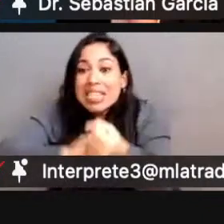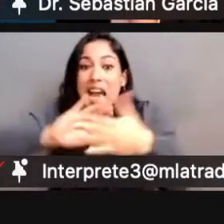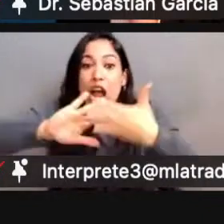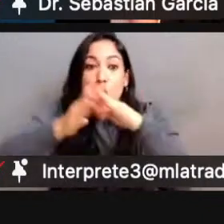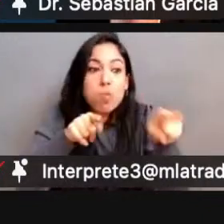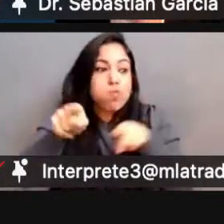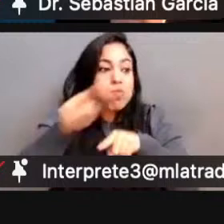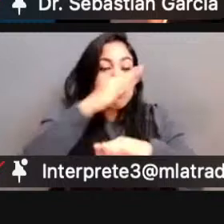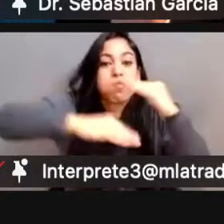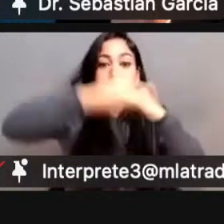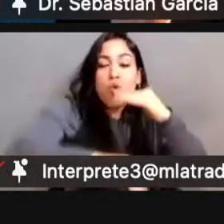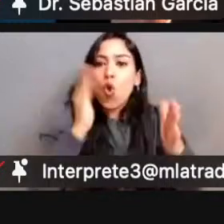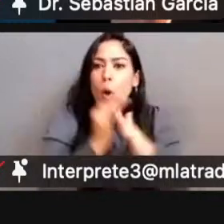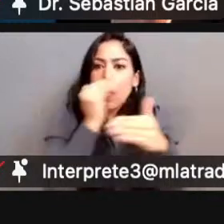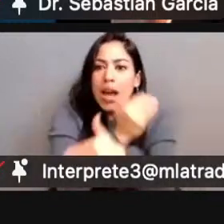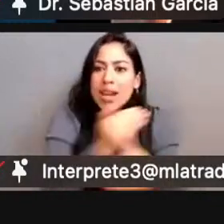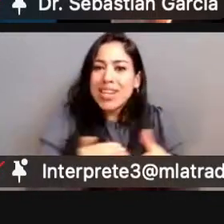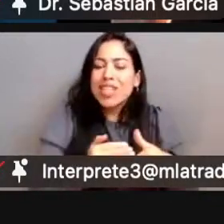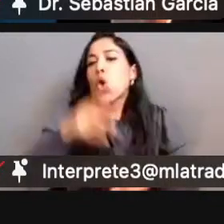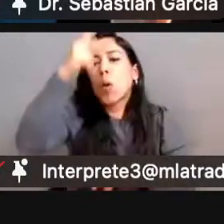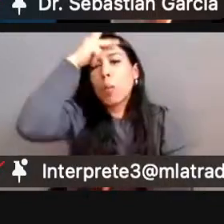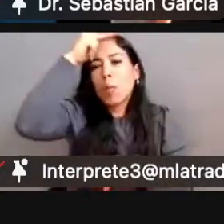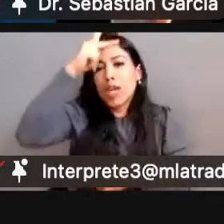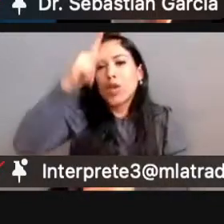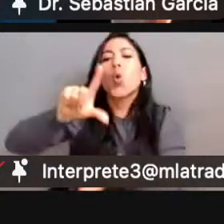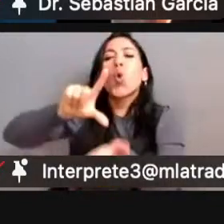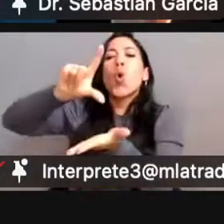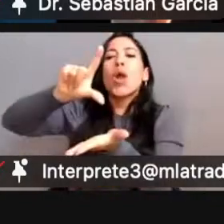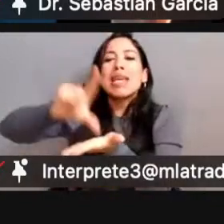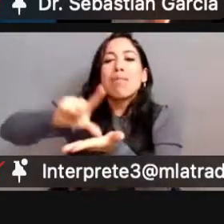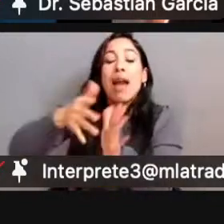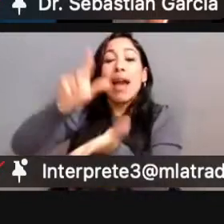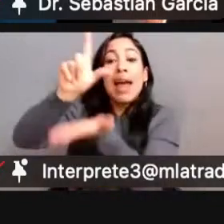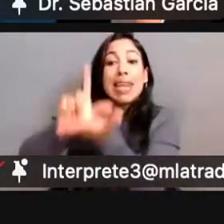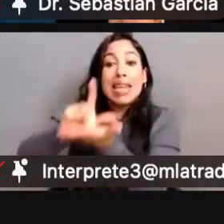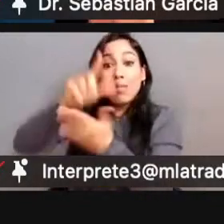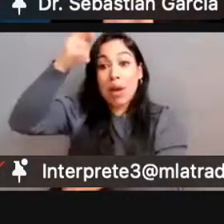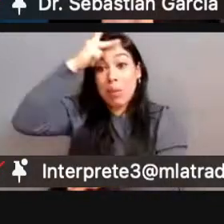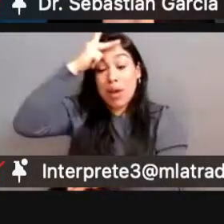9,005. It is children mortality in Lima in